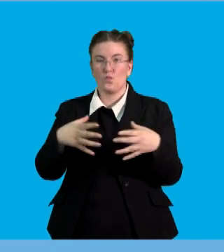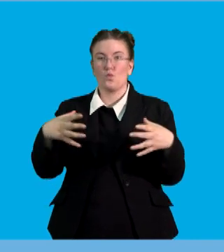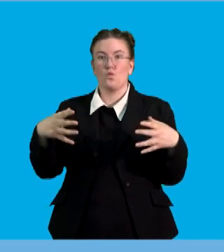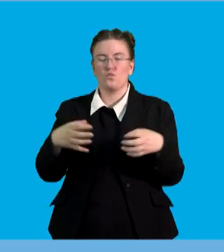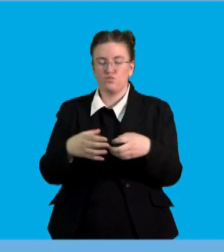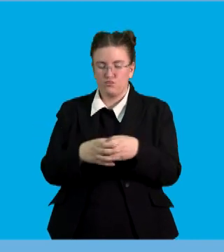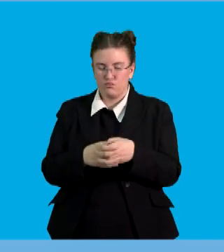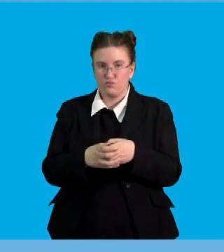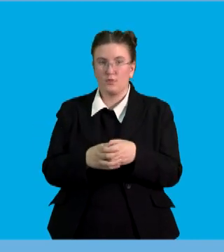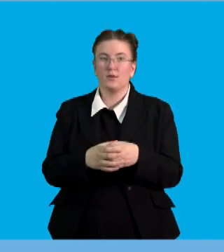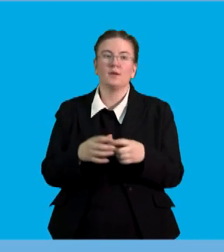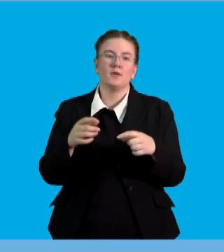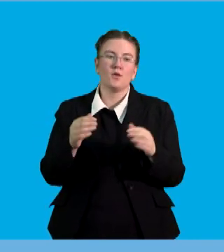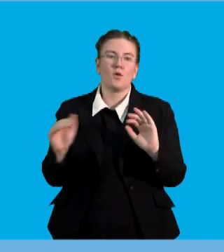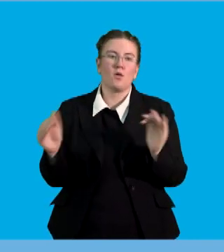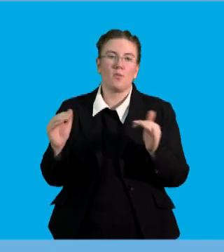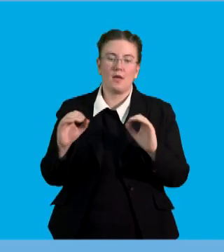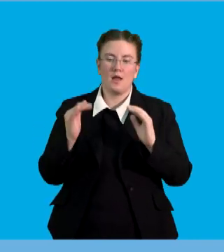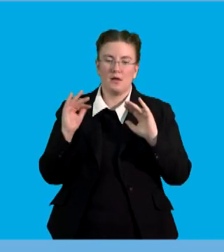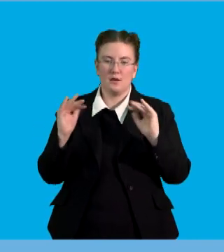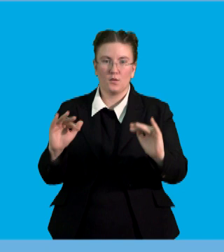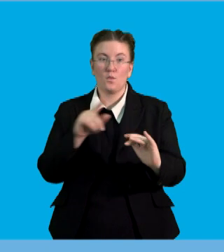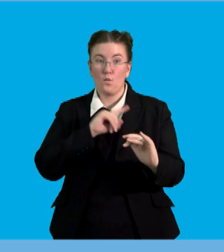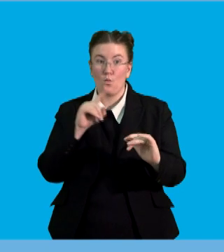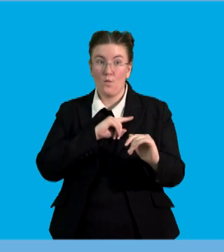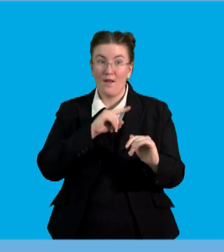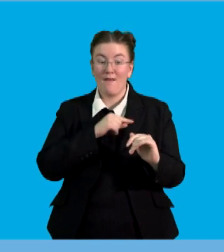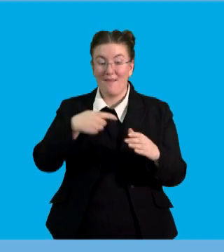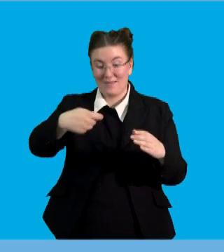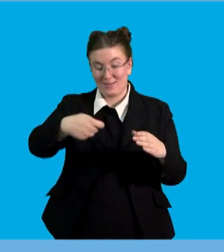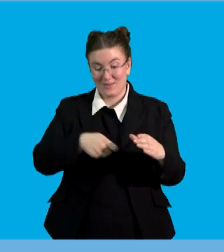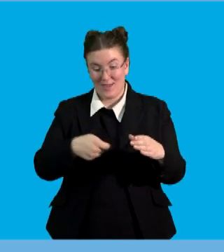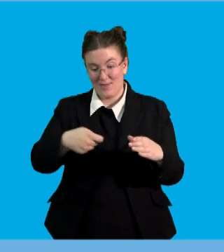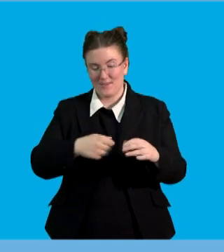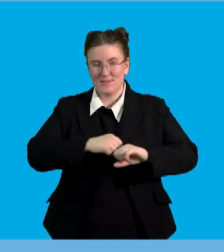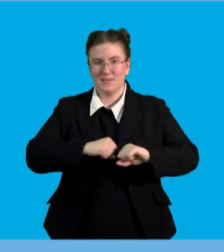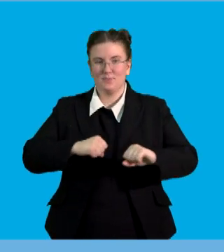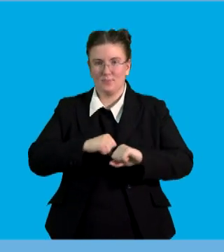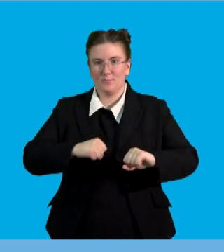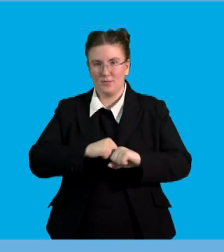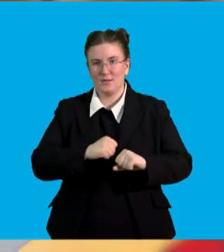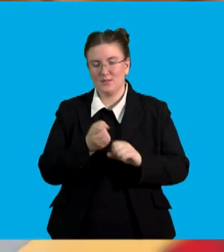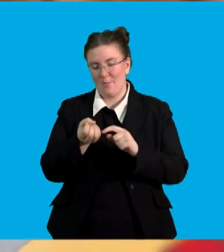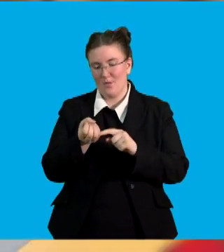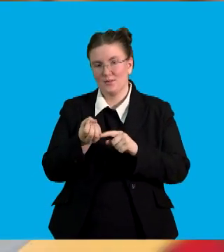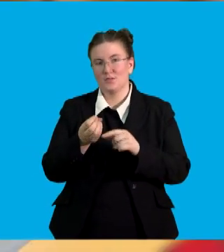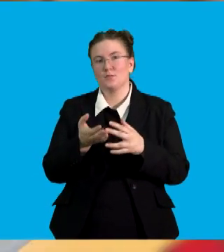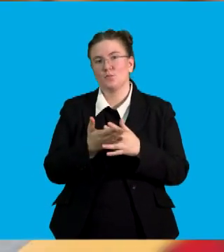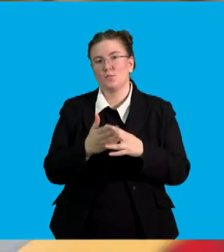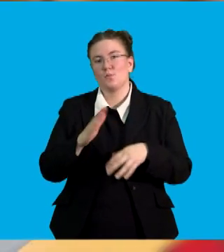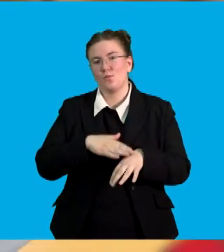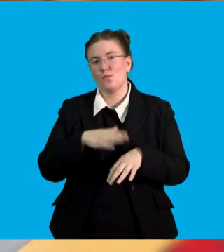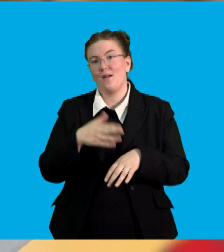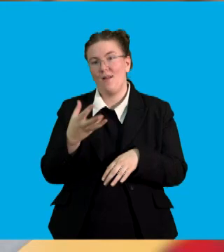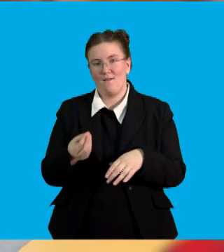compared to you squeezing the liquid particles because the spaces between those particular particles is very, very, very small. And